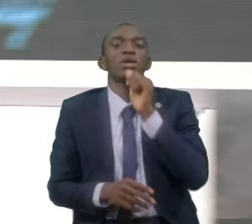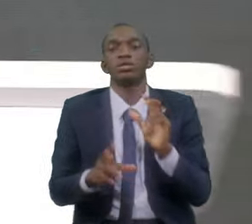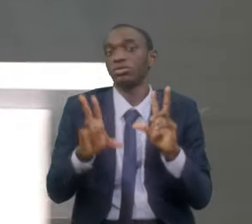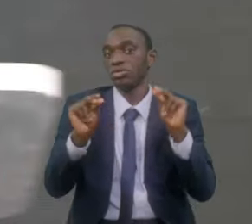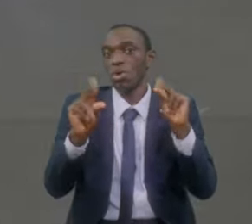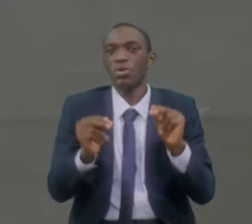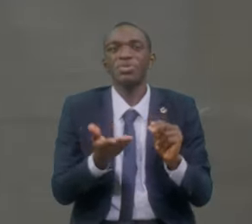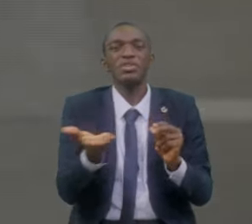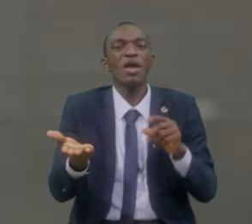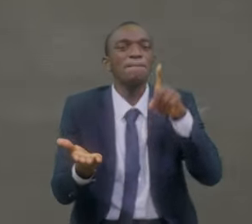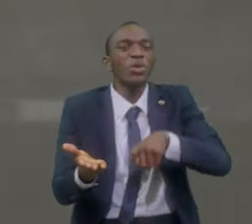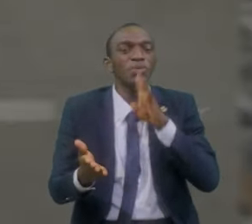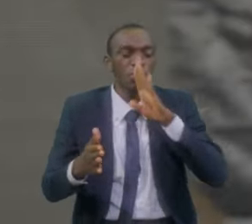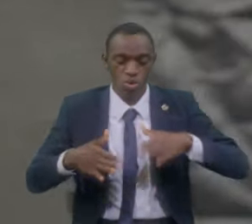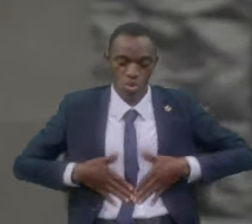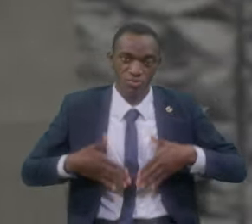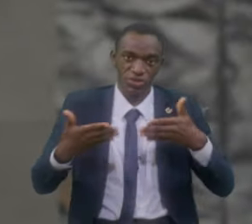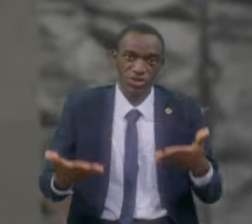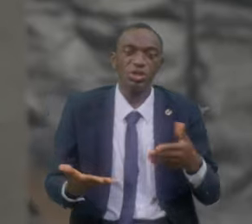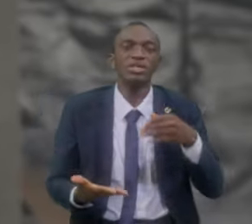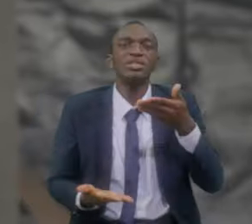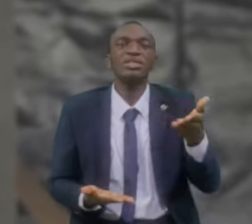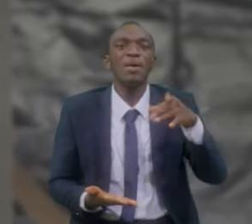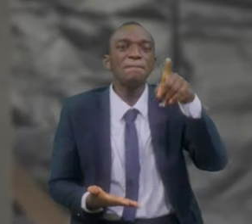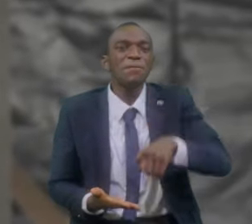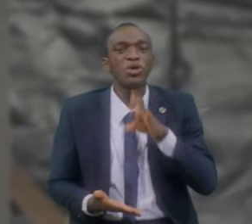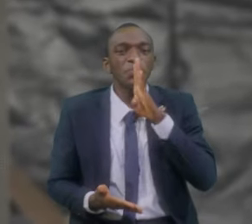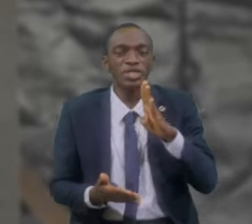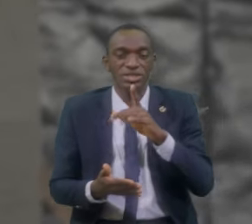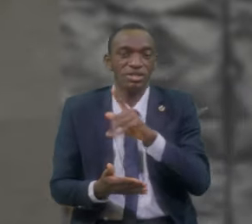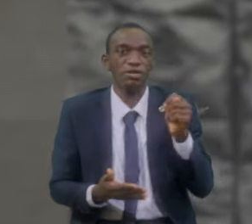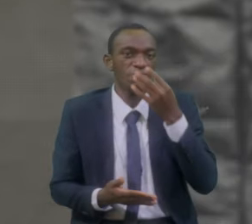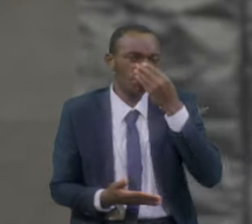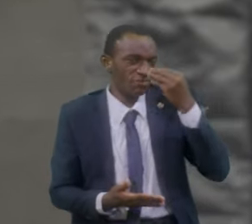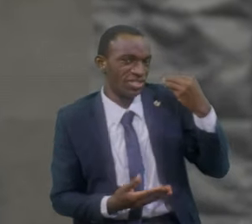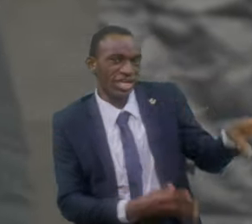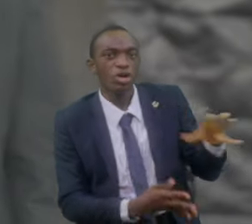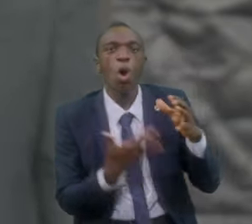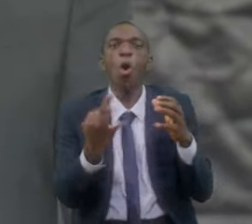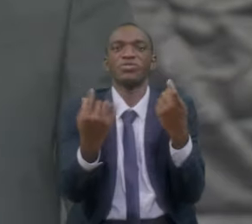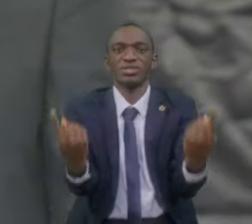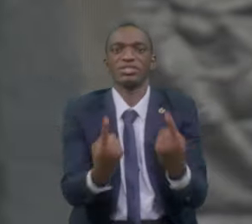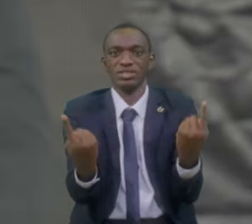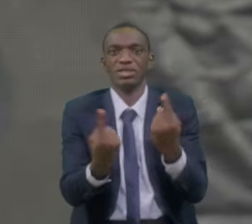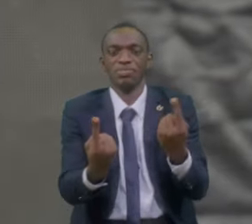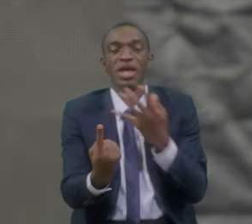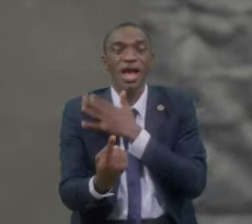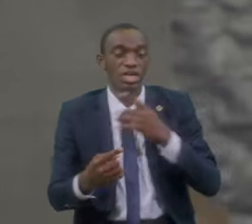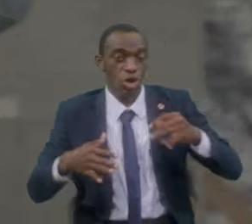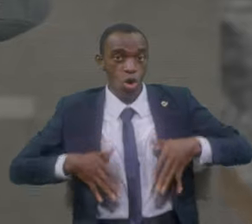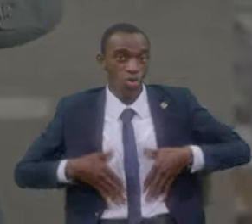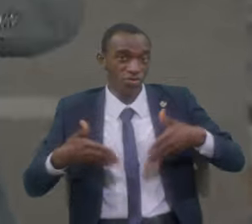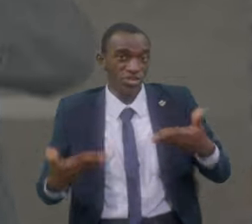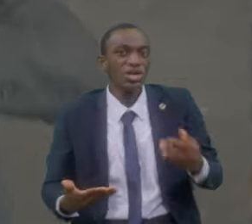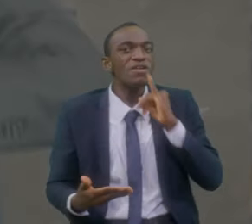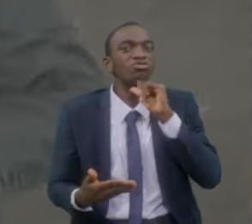confession and there must be the forsaking of the sin. And the confession is not limited